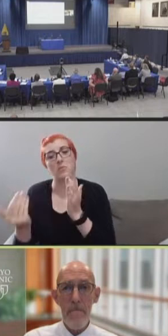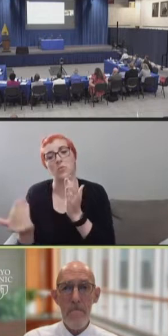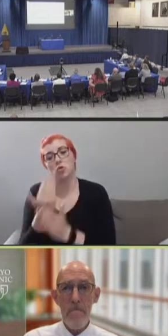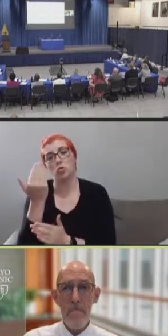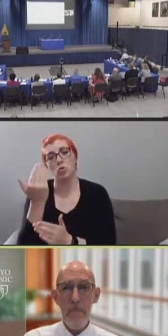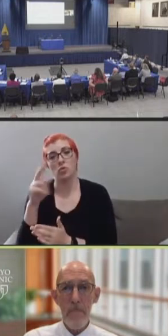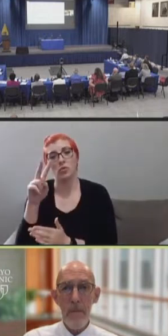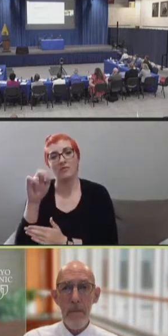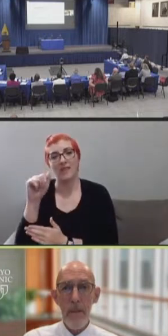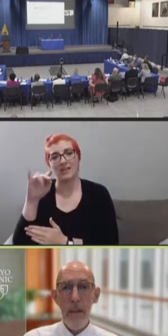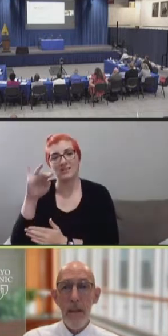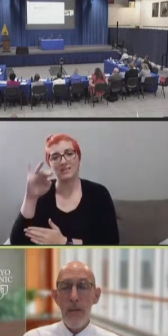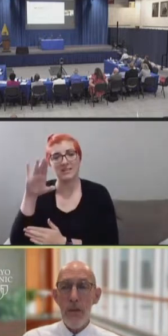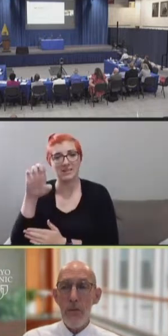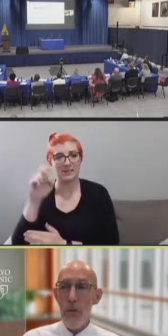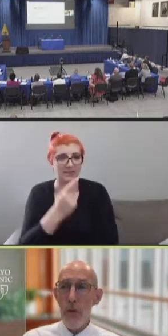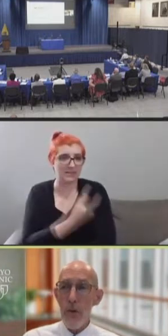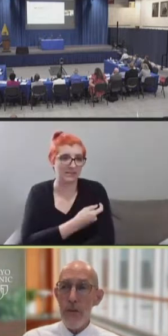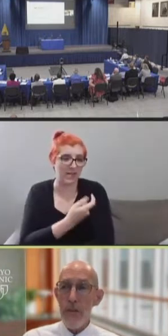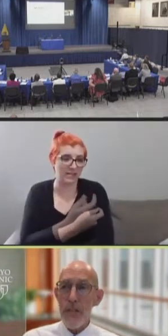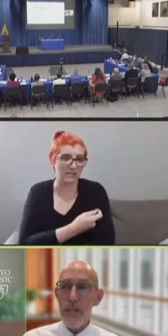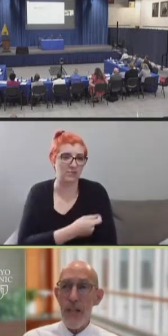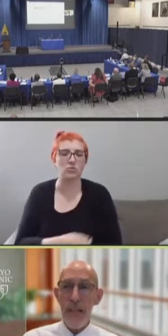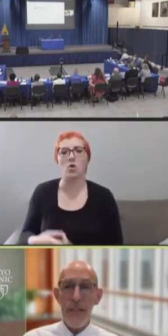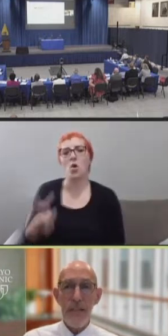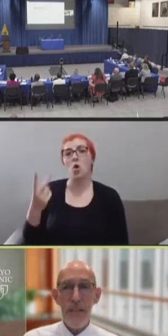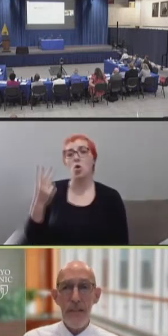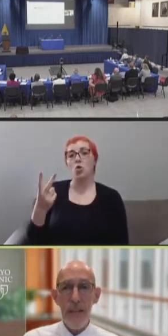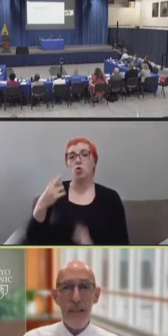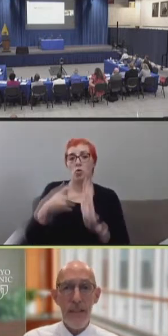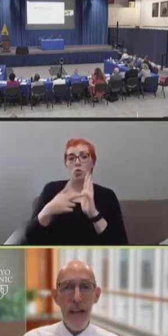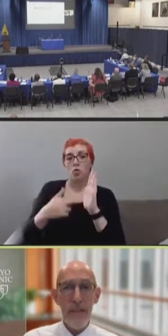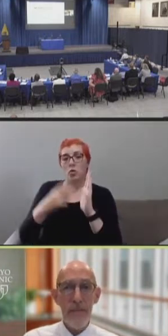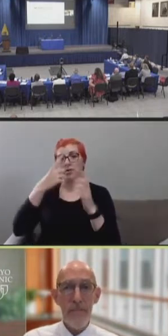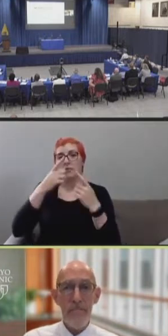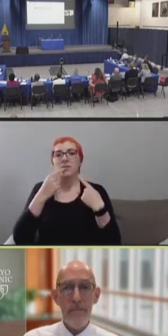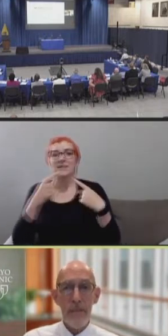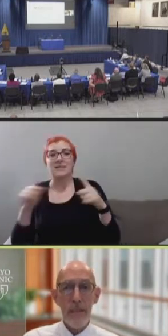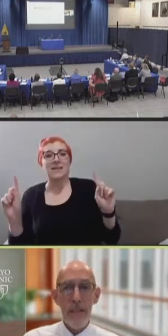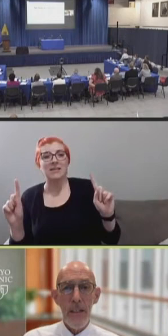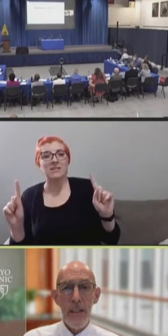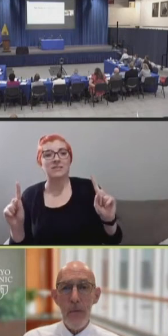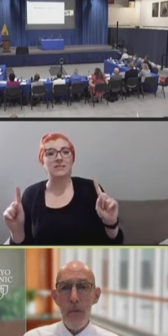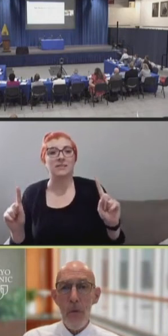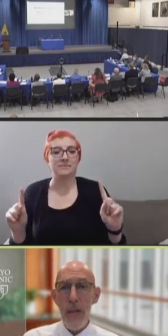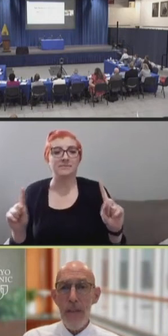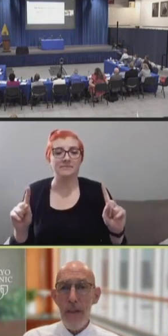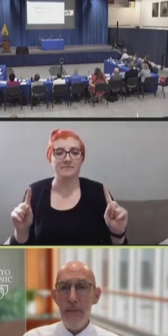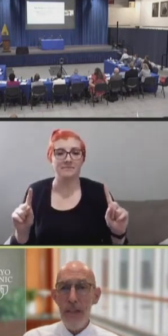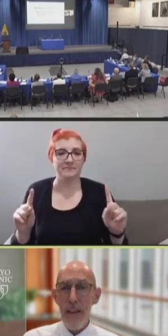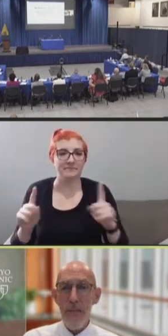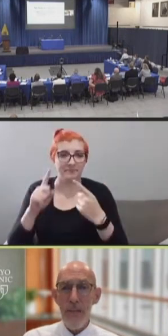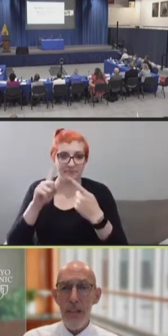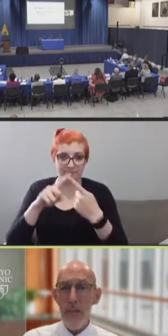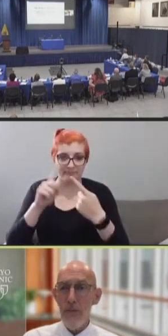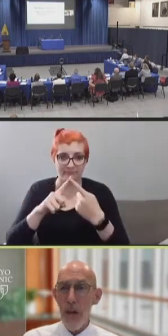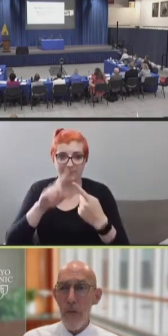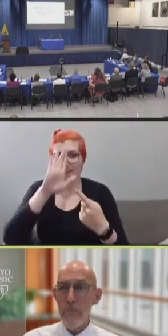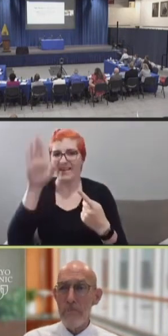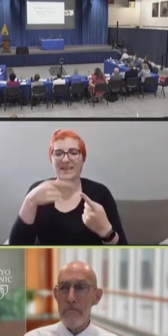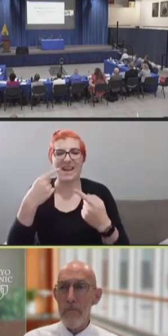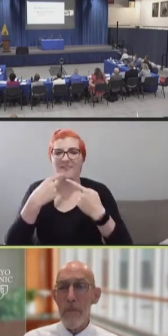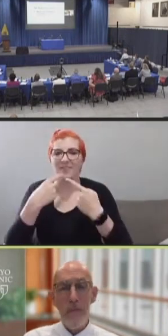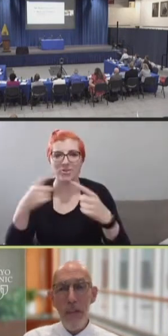slide. So 2 rules for success. Next slide. Number 1, never tell everything you